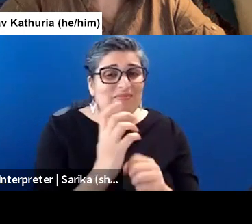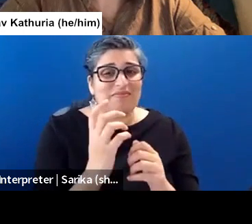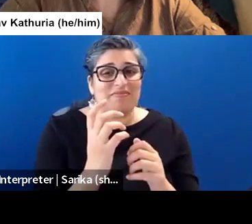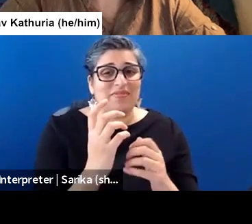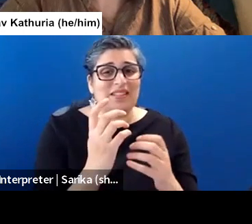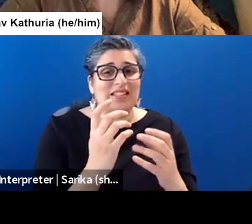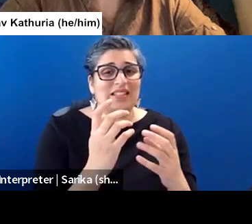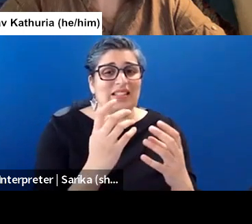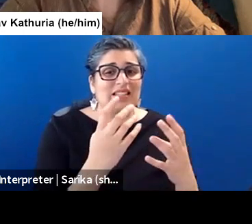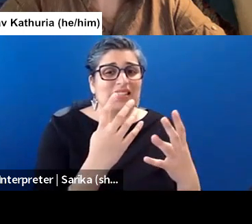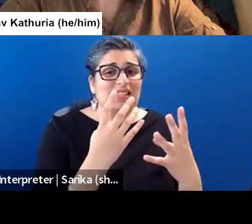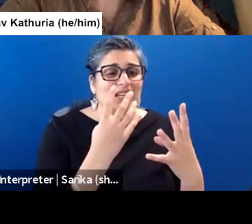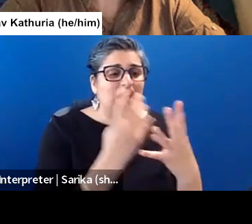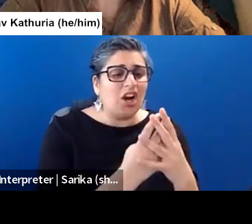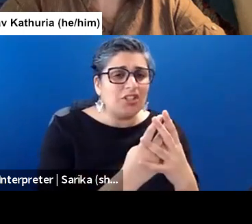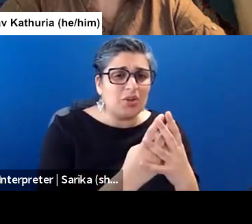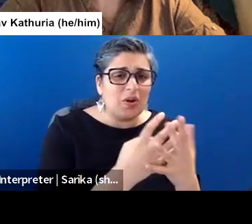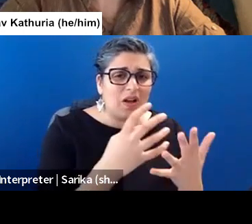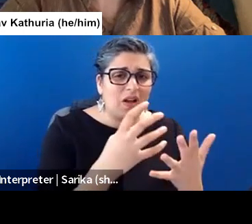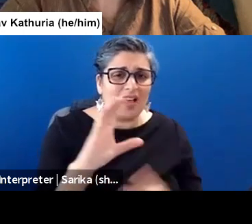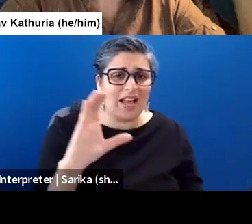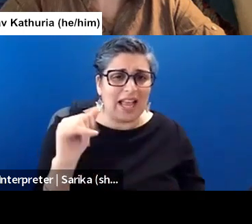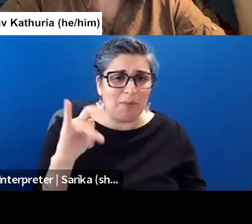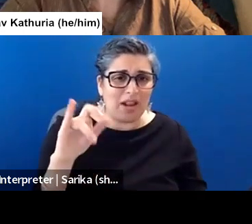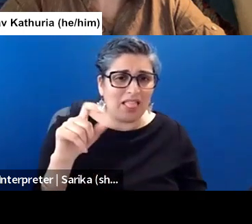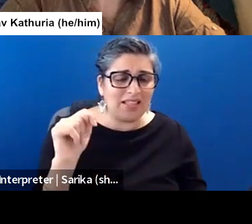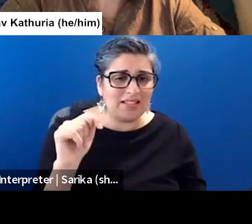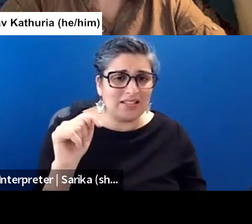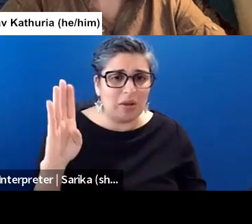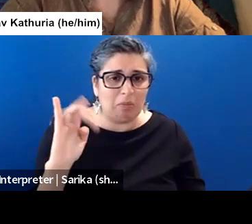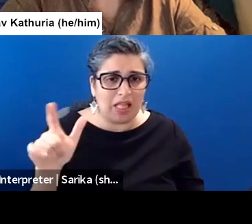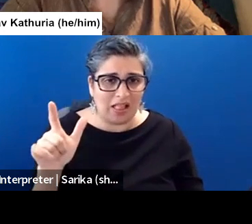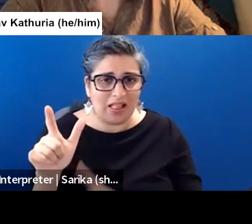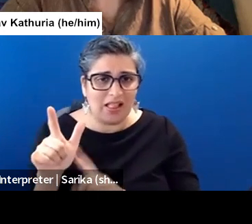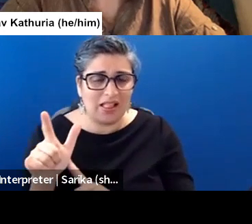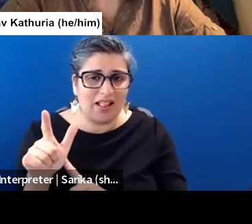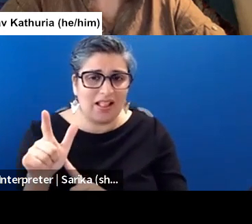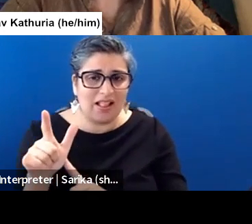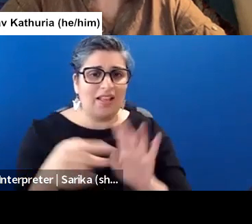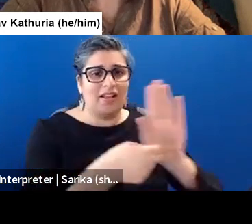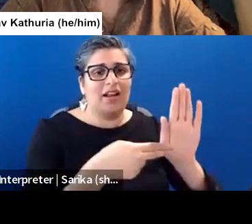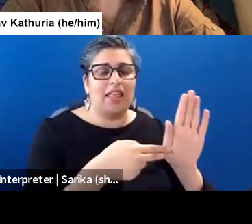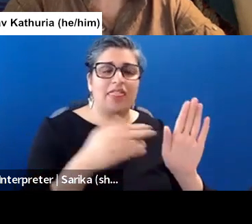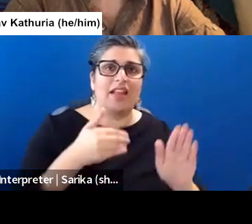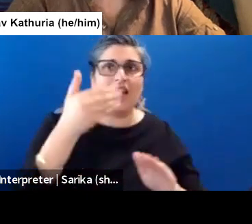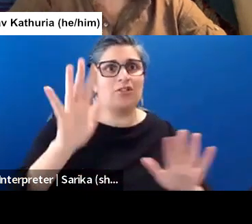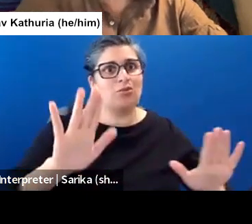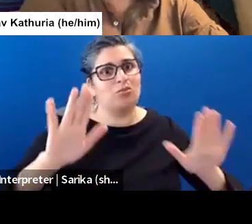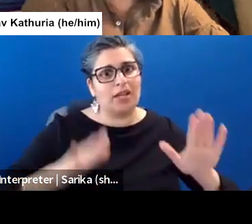carceral capitalist bill, which was being touted as the next great step